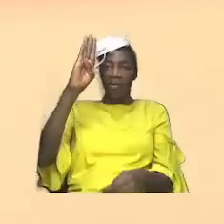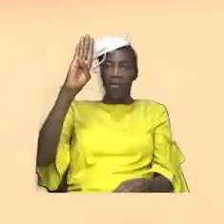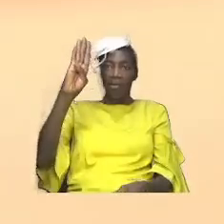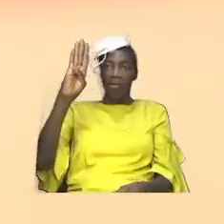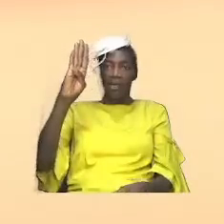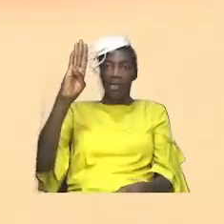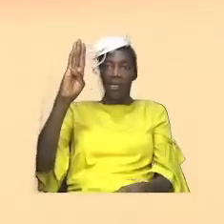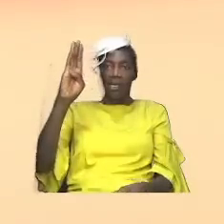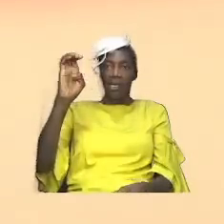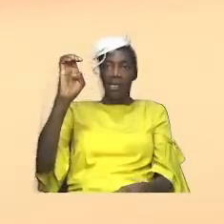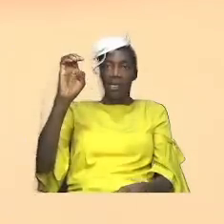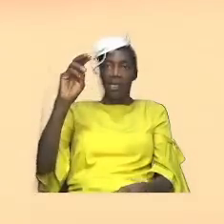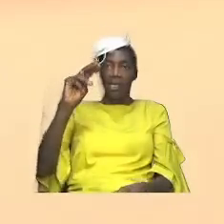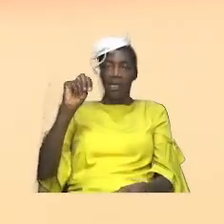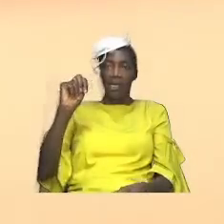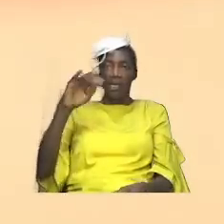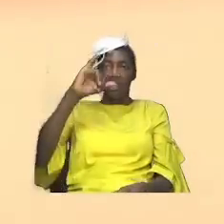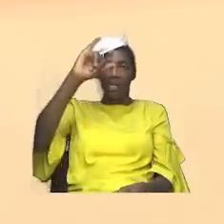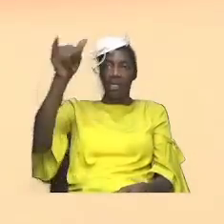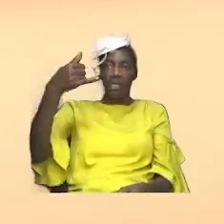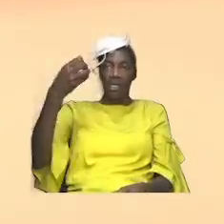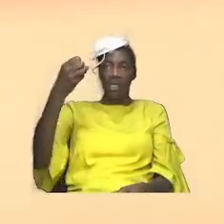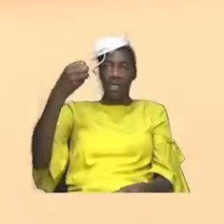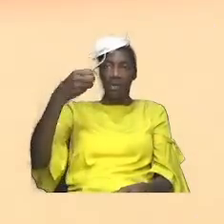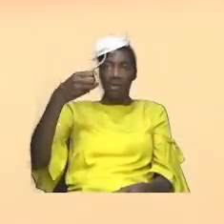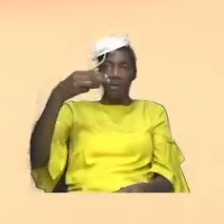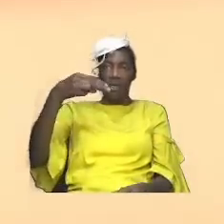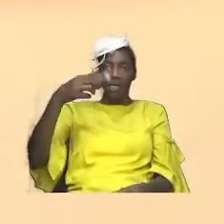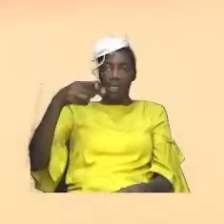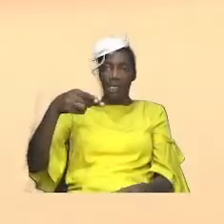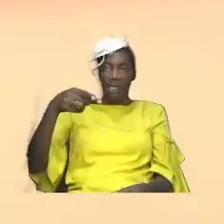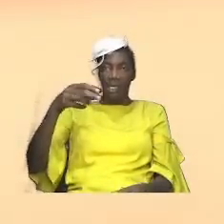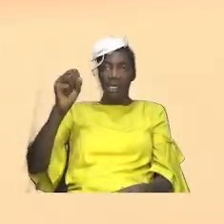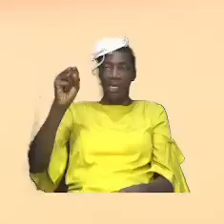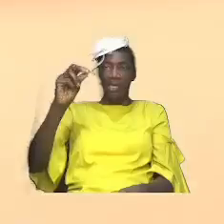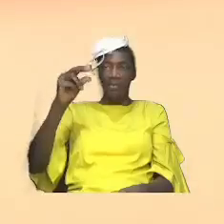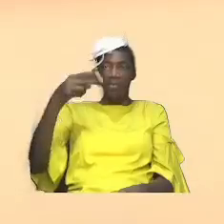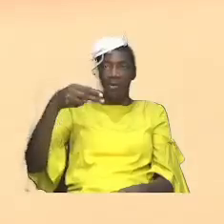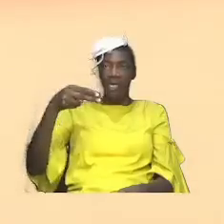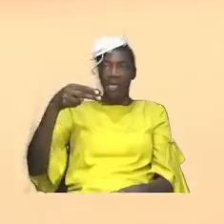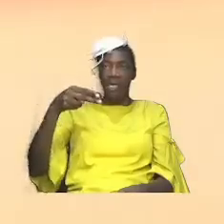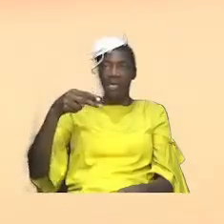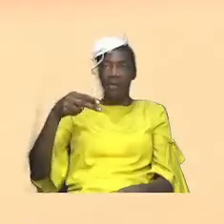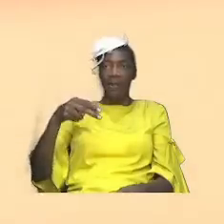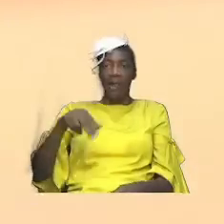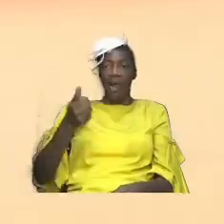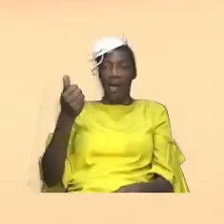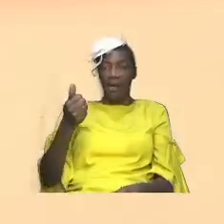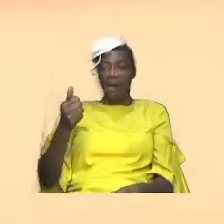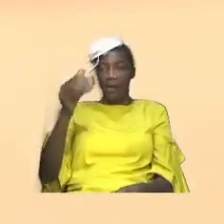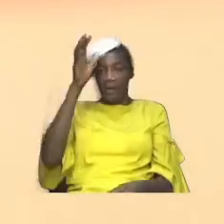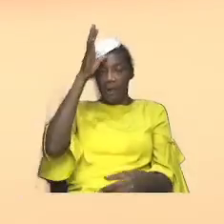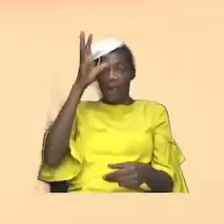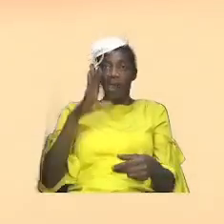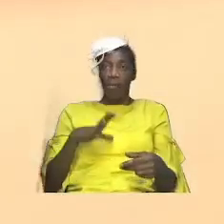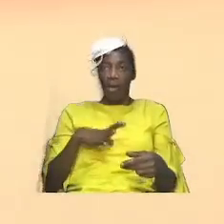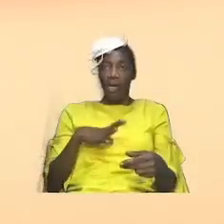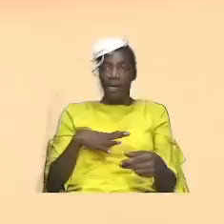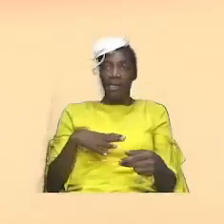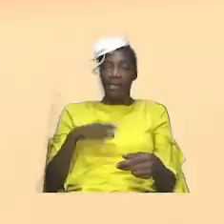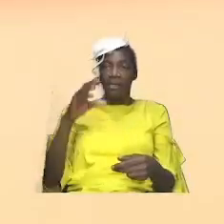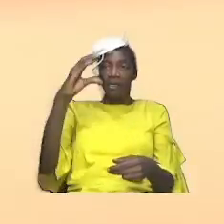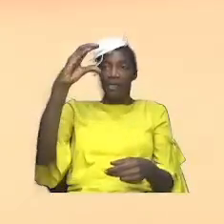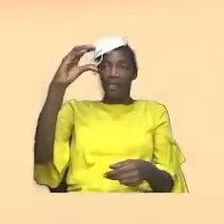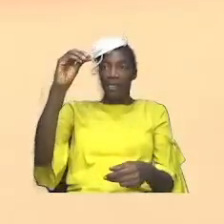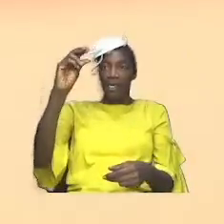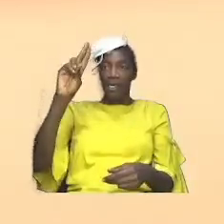was running against another of the fastest of all times. His name was Carl Lewis. And the big thing was between Ben Johnson of Canada and